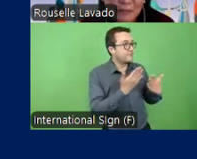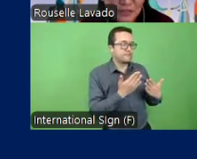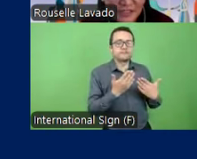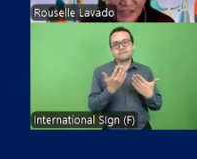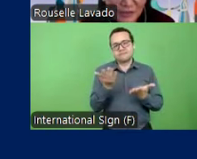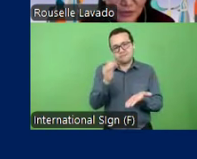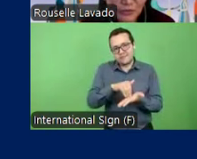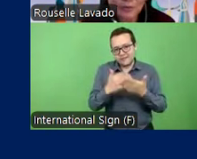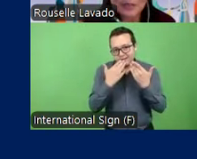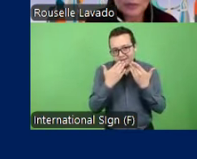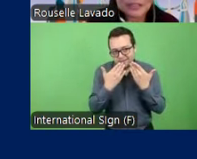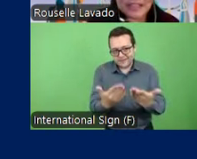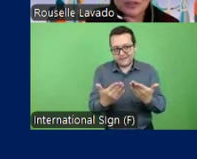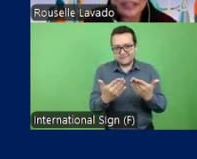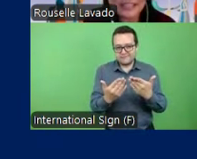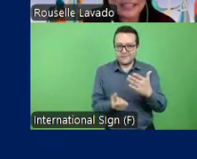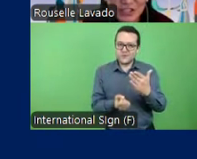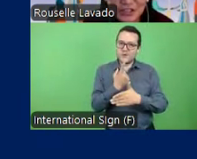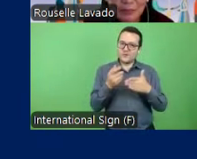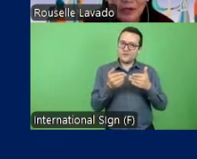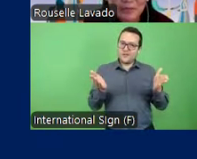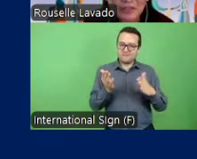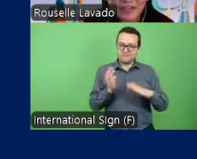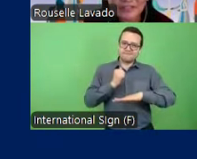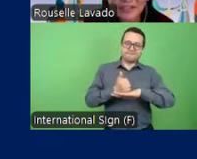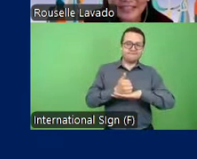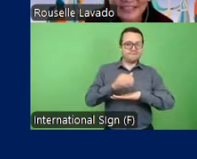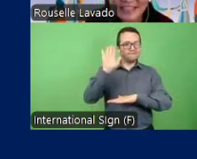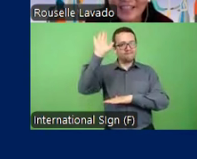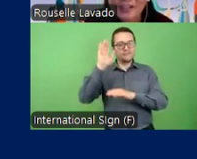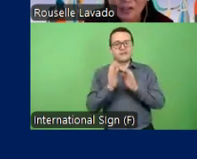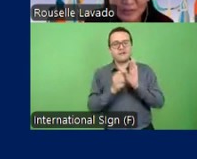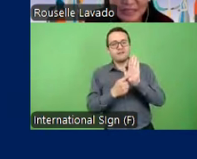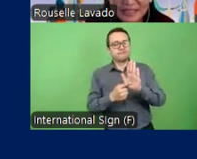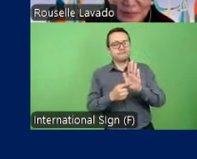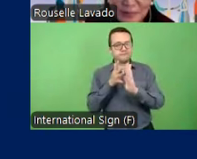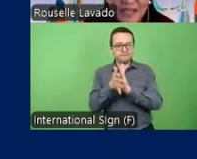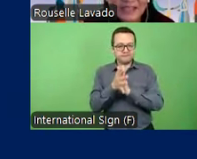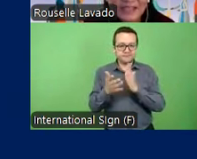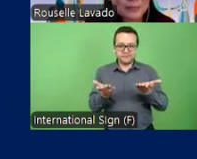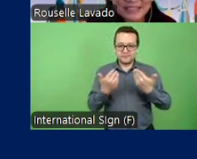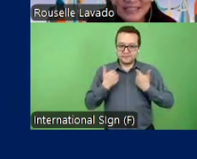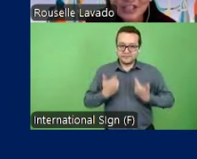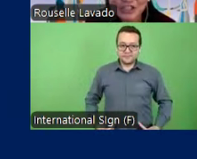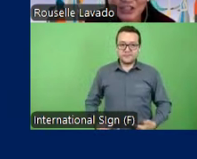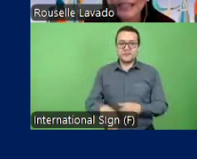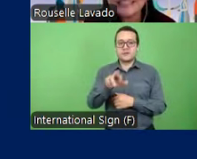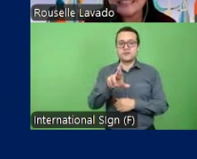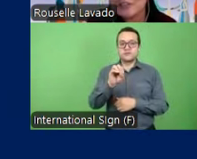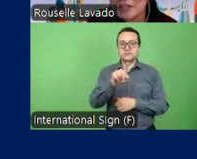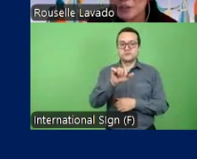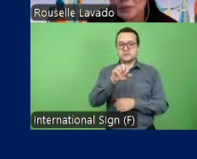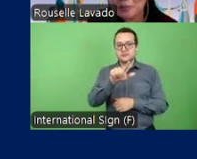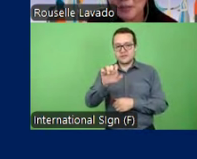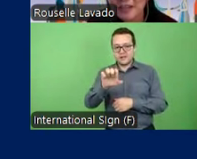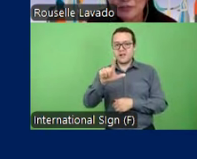I'm Rosella Vado from the World Health Organization, Department of Health Financing and Economics. This presentation is